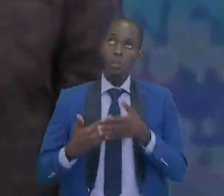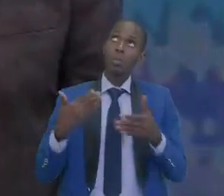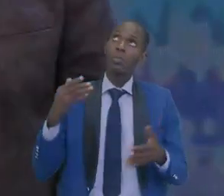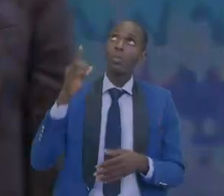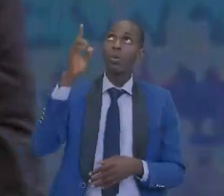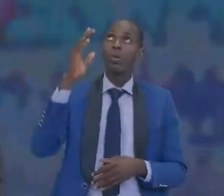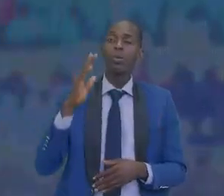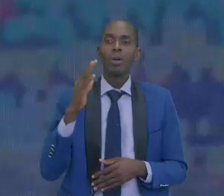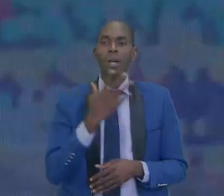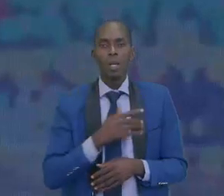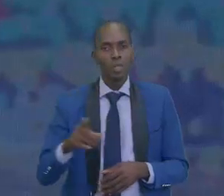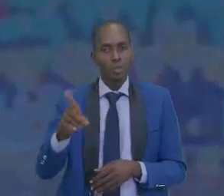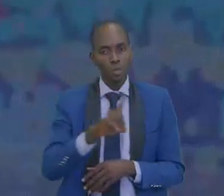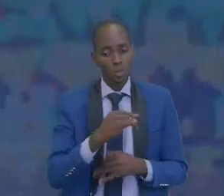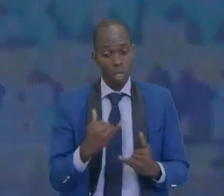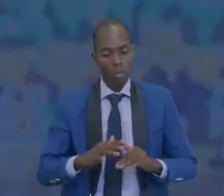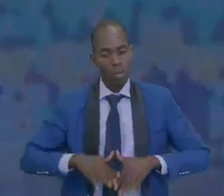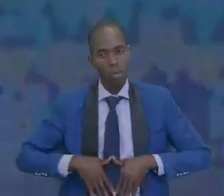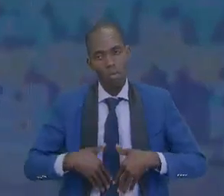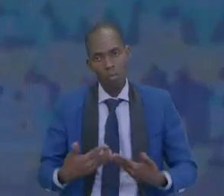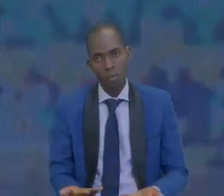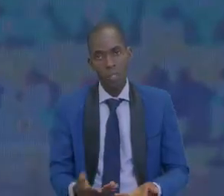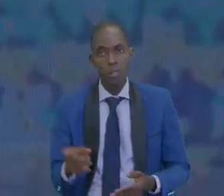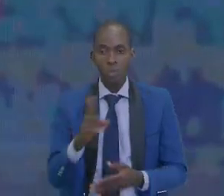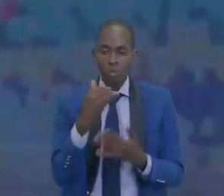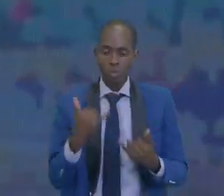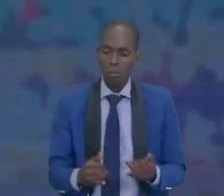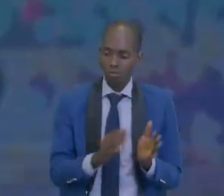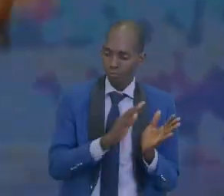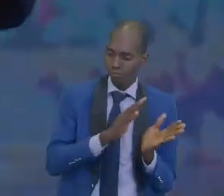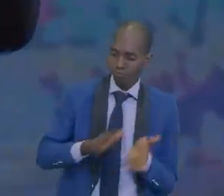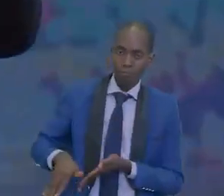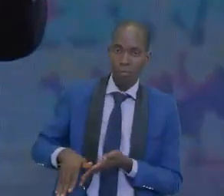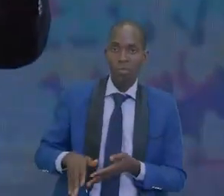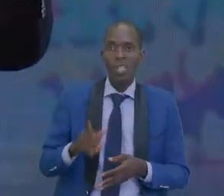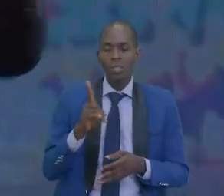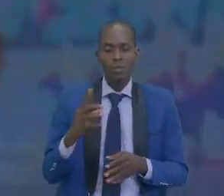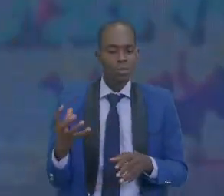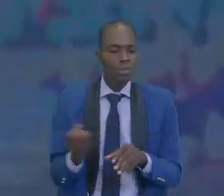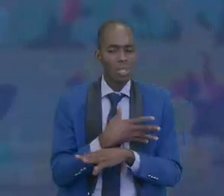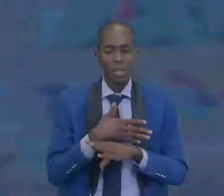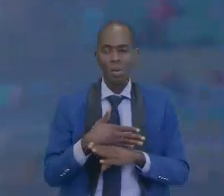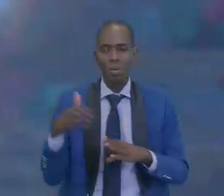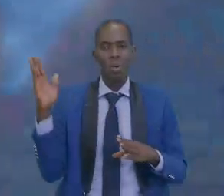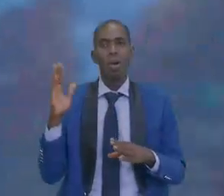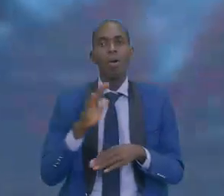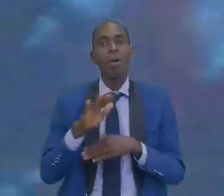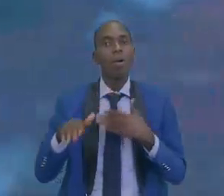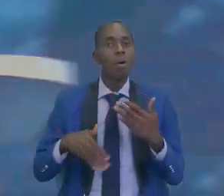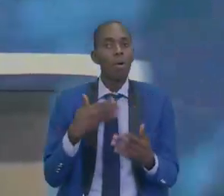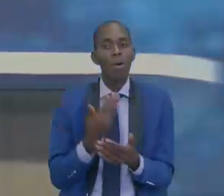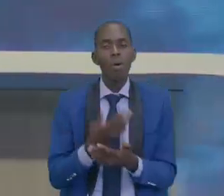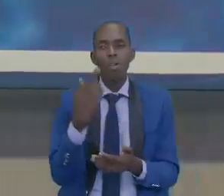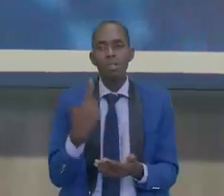and you confess and you forsake and you throw away all the means